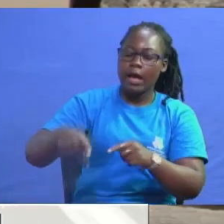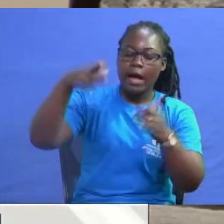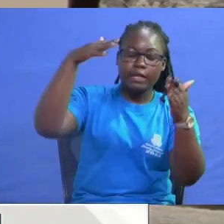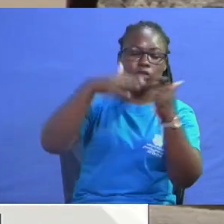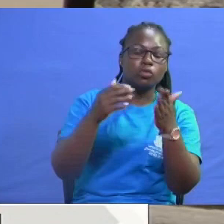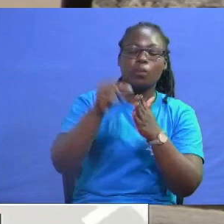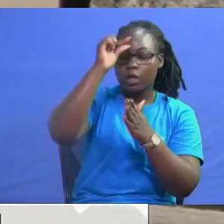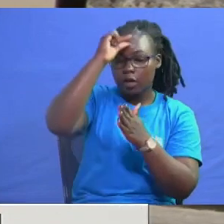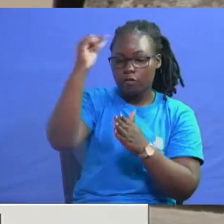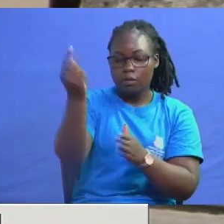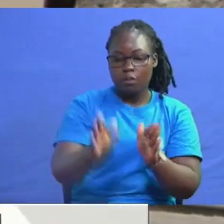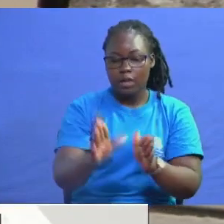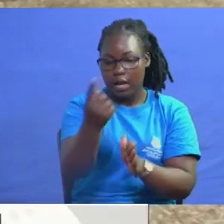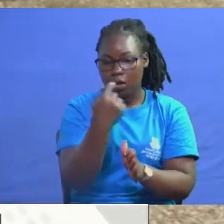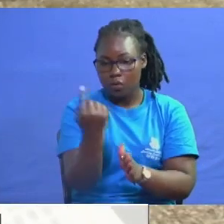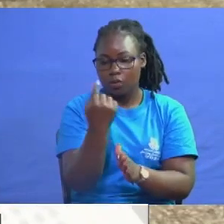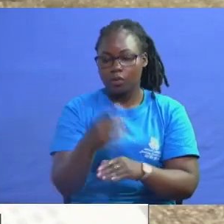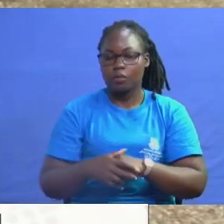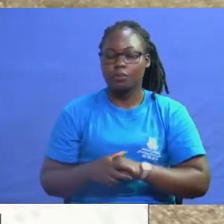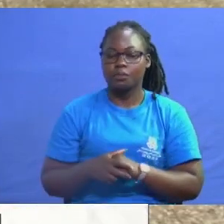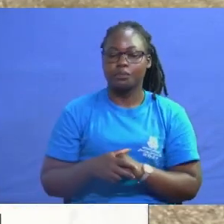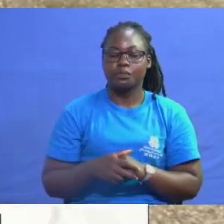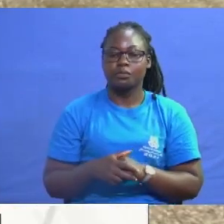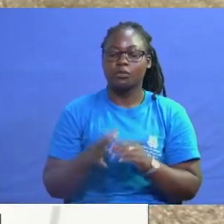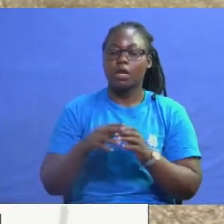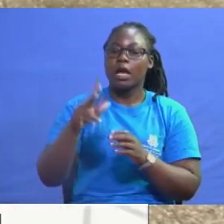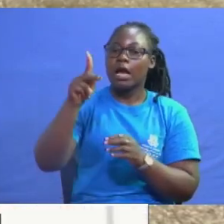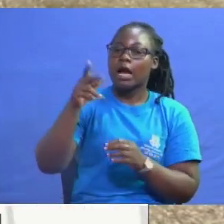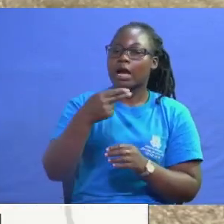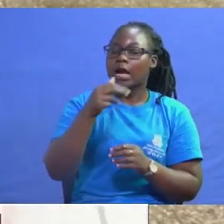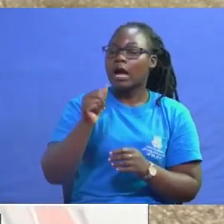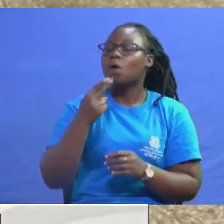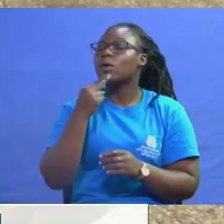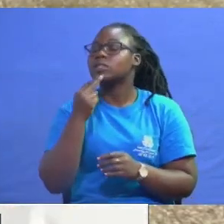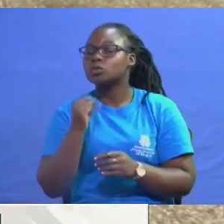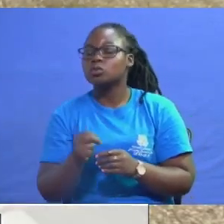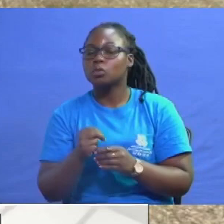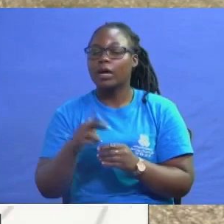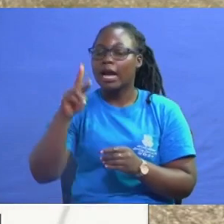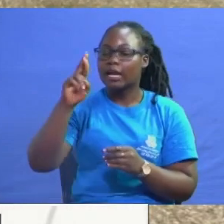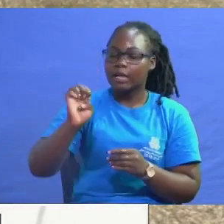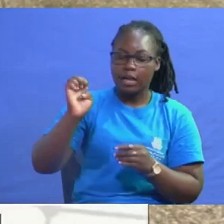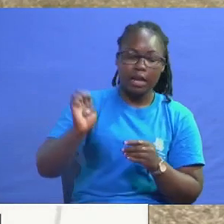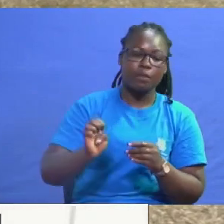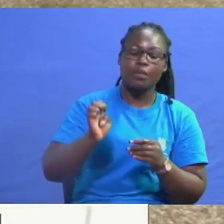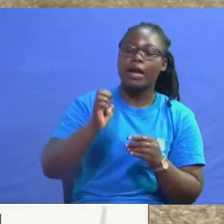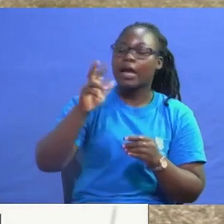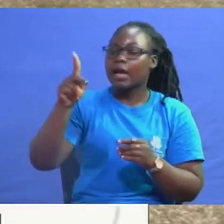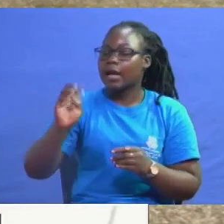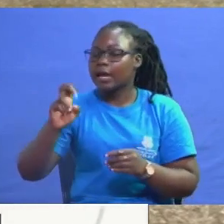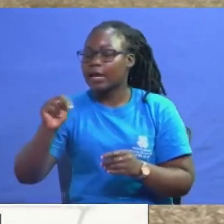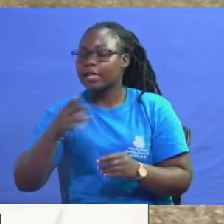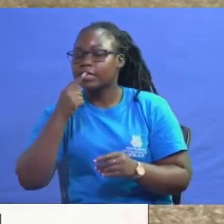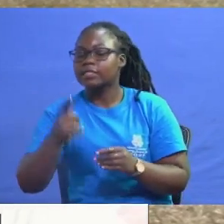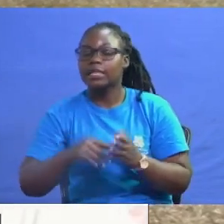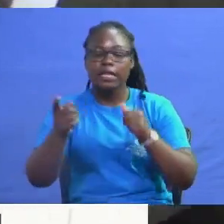governor alone. Kahawa Sukari Ward Representative Kennedy Odhiambo said that 86 MCAs